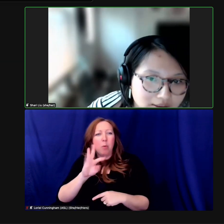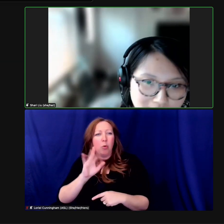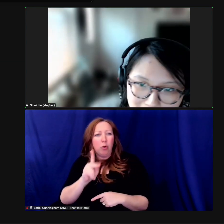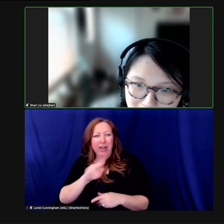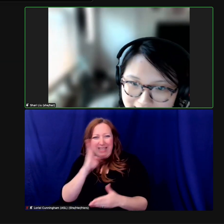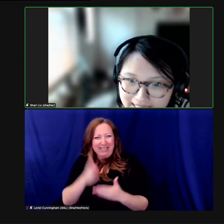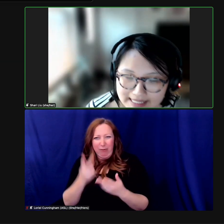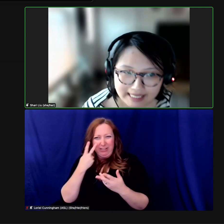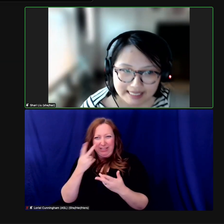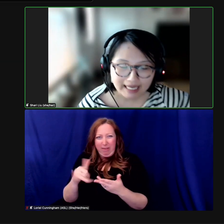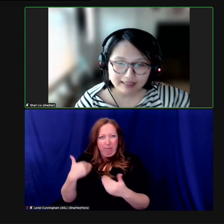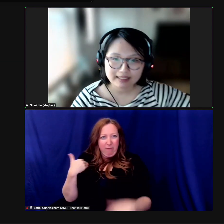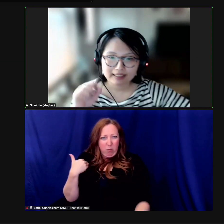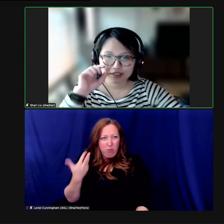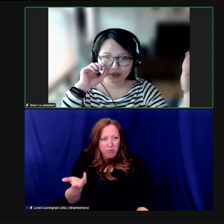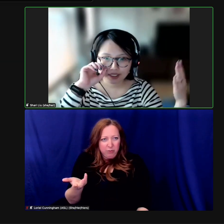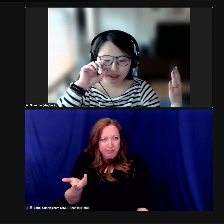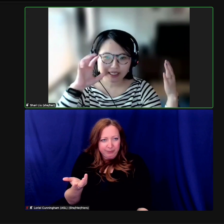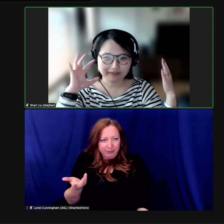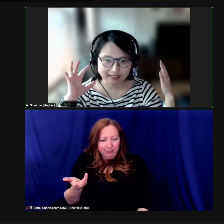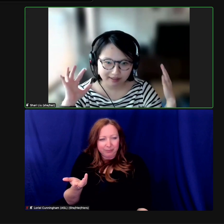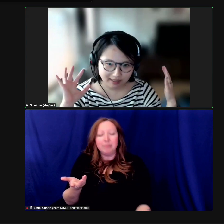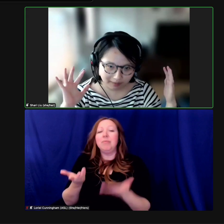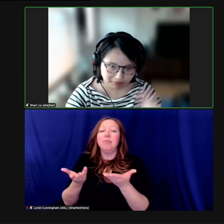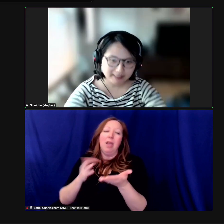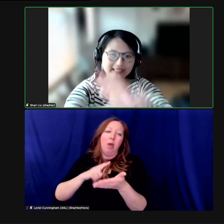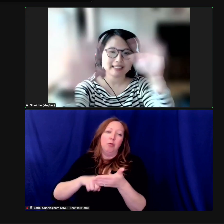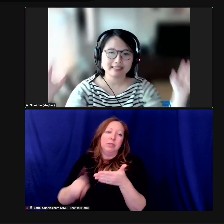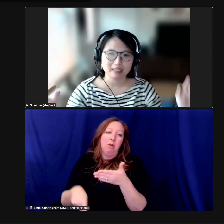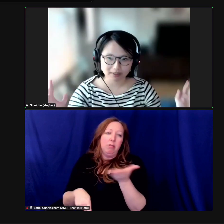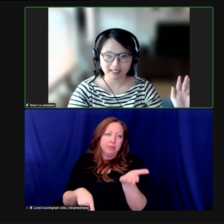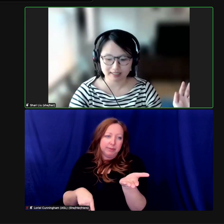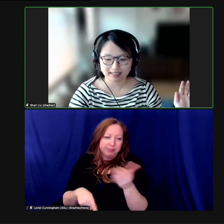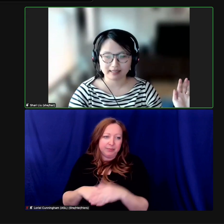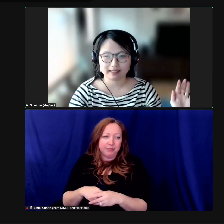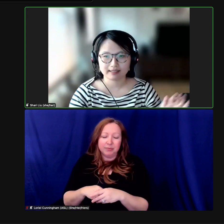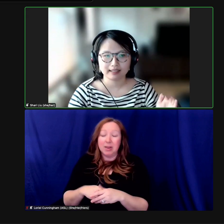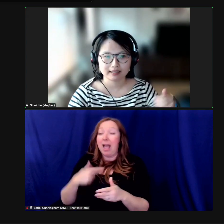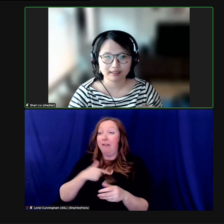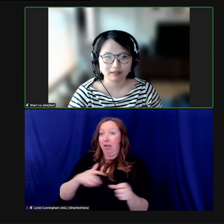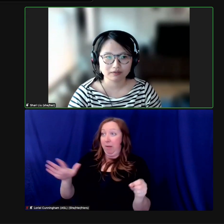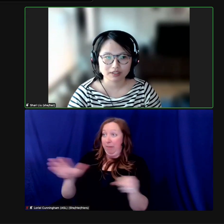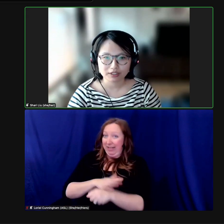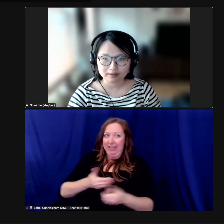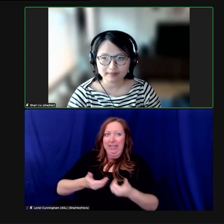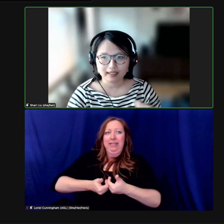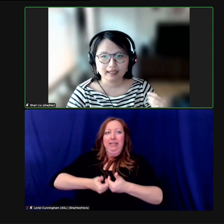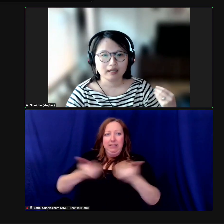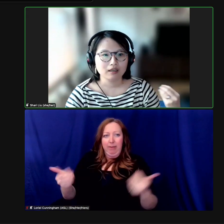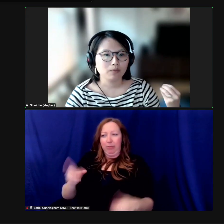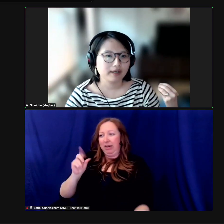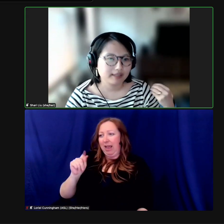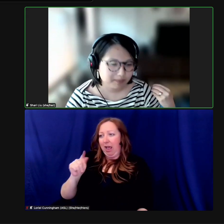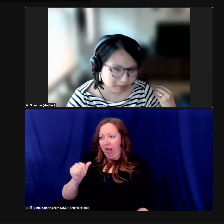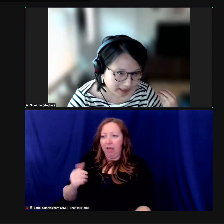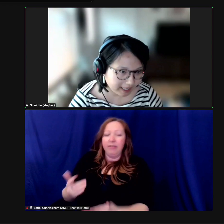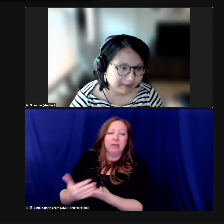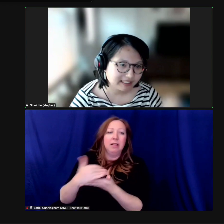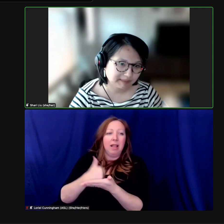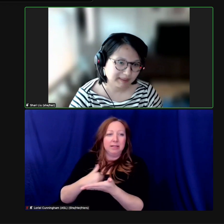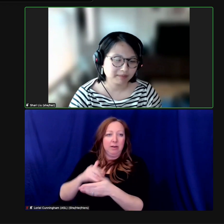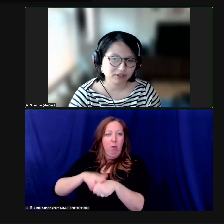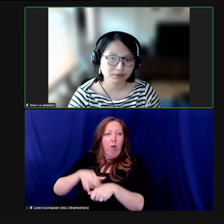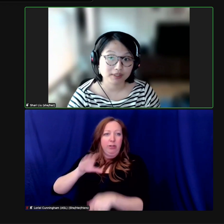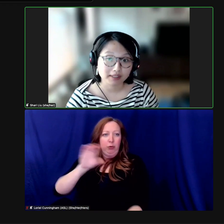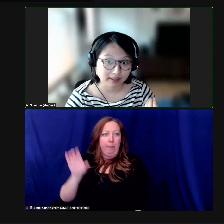here are results of a test like that. So here we have a completely separate data set that's collected over Zoom, where the